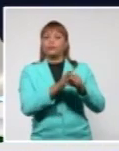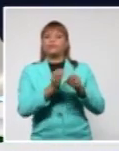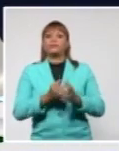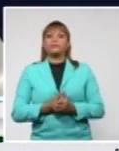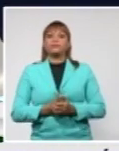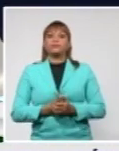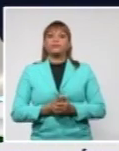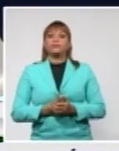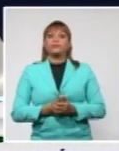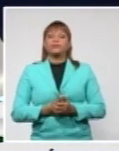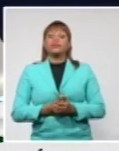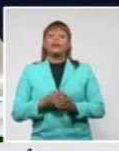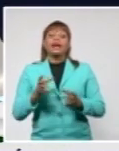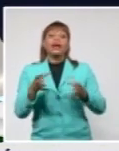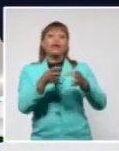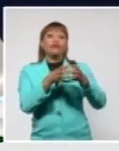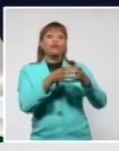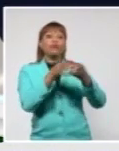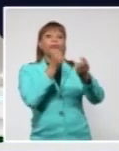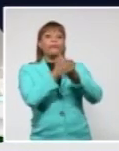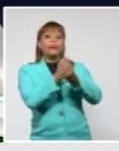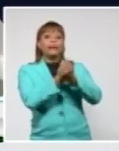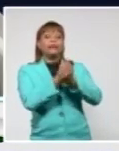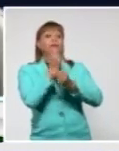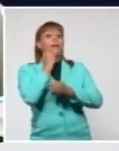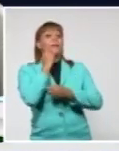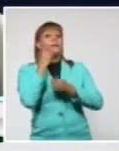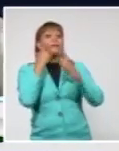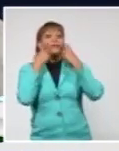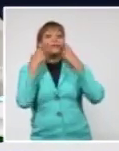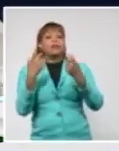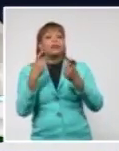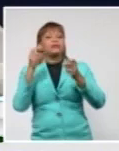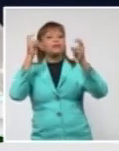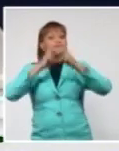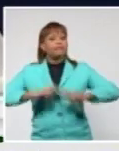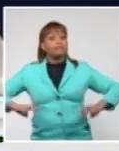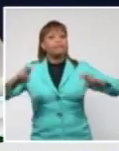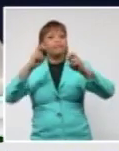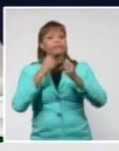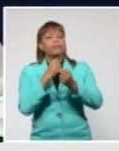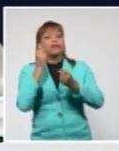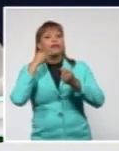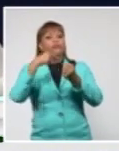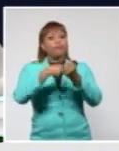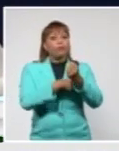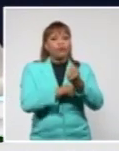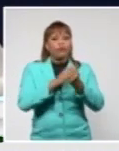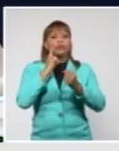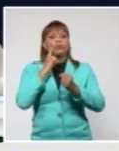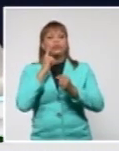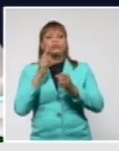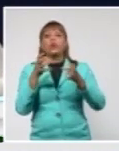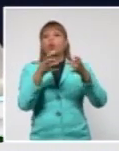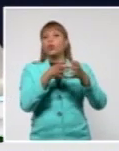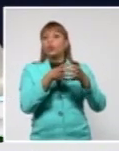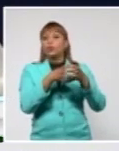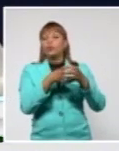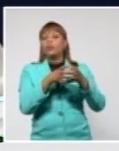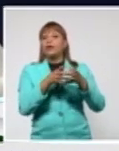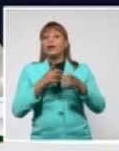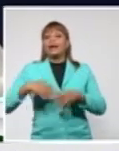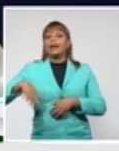67.3% of cases diagnosed over the last 15 days showed similar behavior. By age